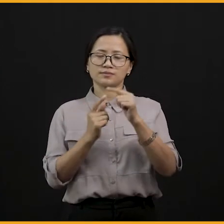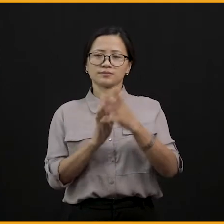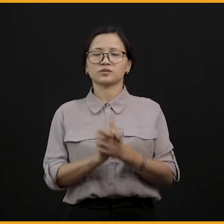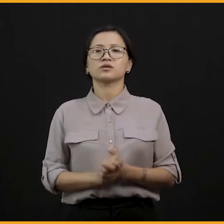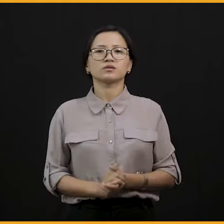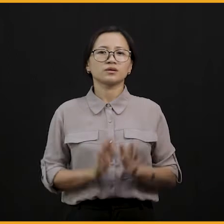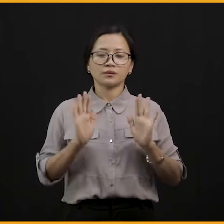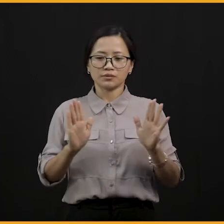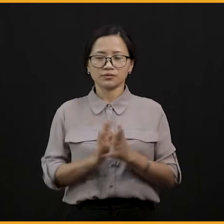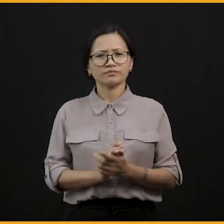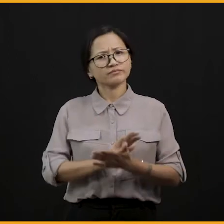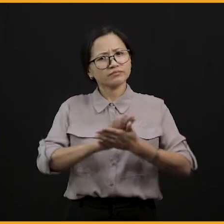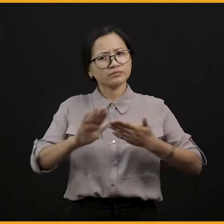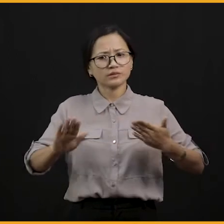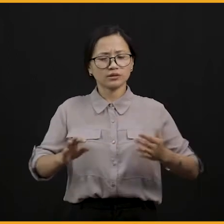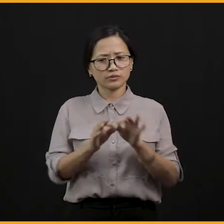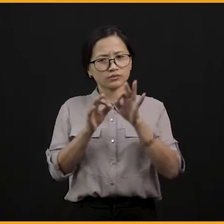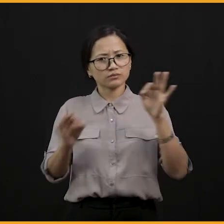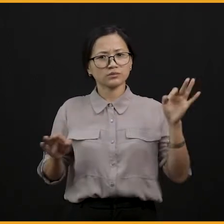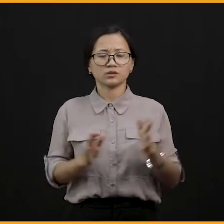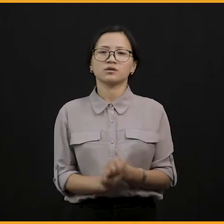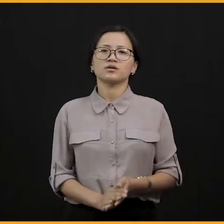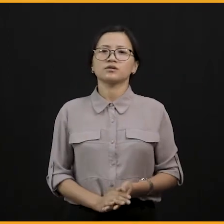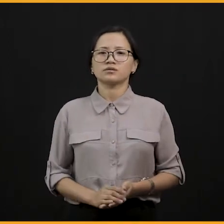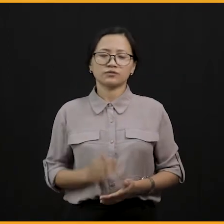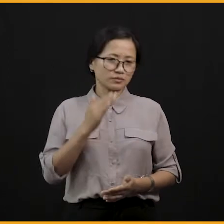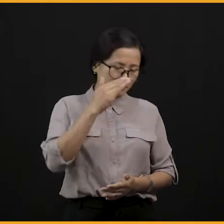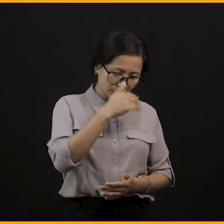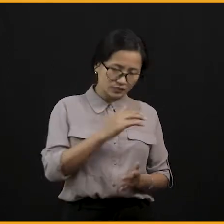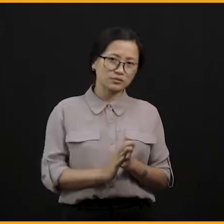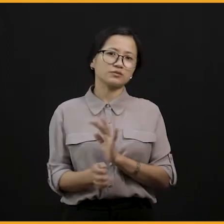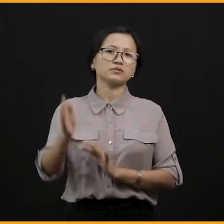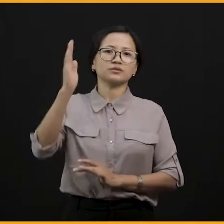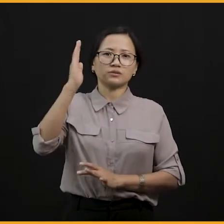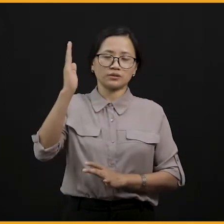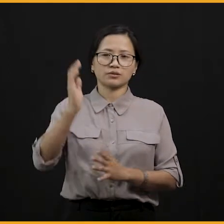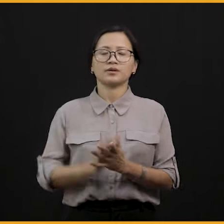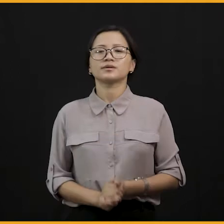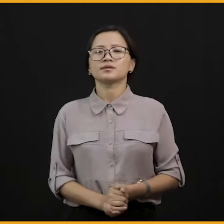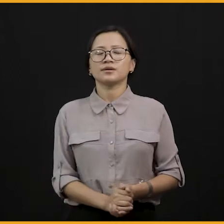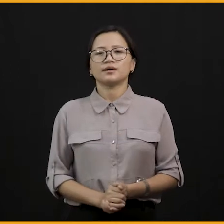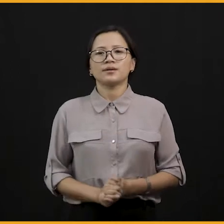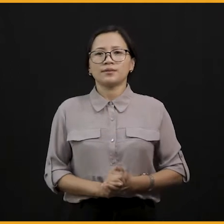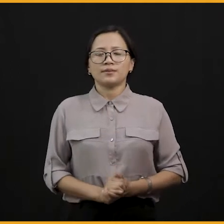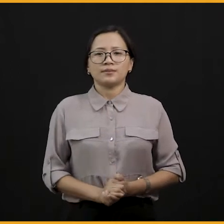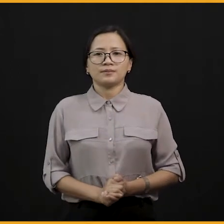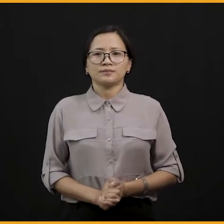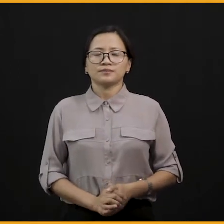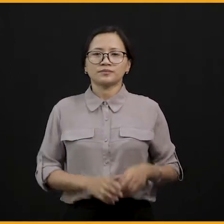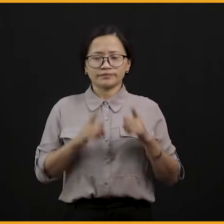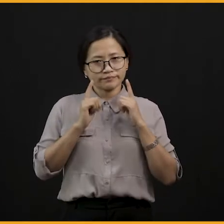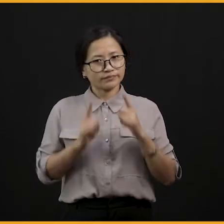even if you are not clear with the story, you feel shy to raise your hand, right?